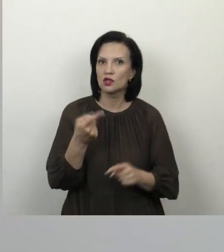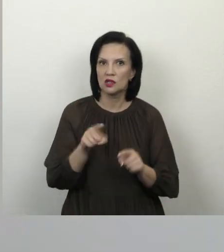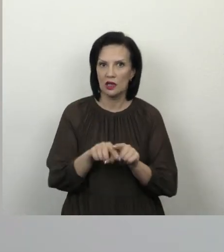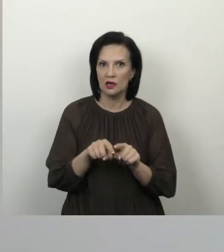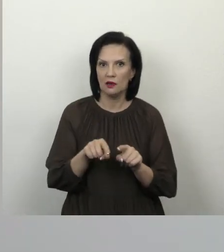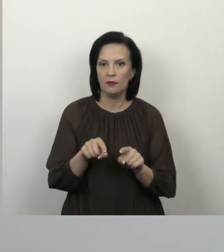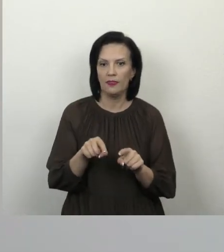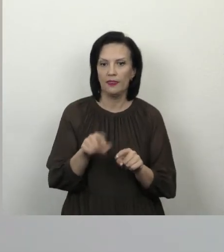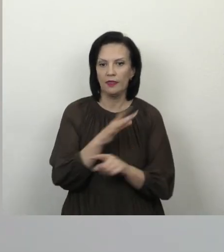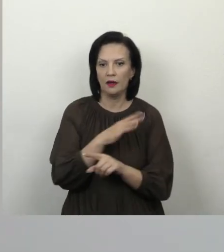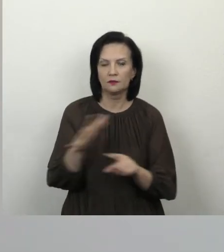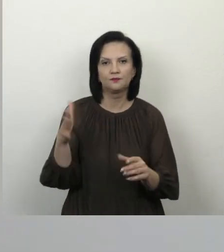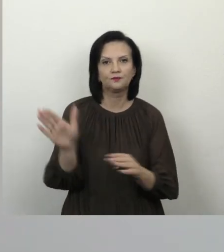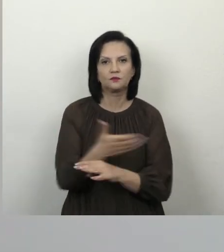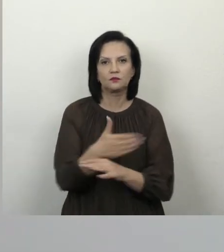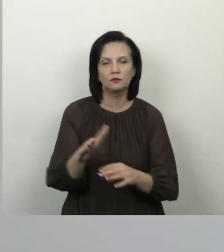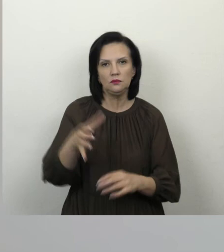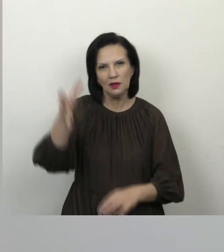disputes? Since